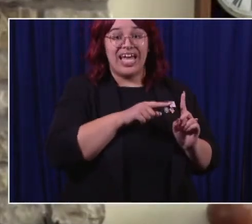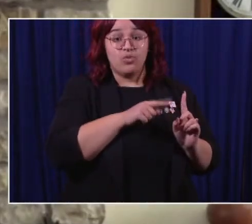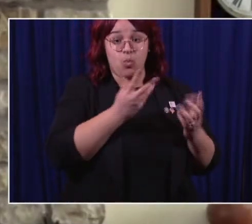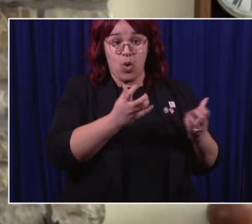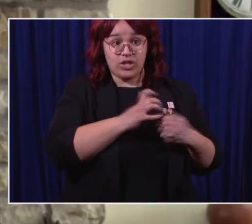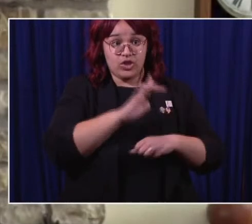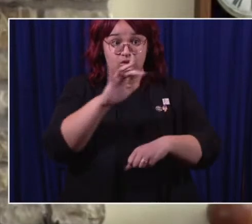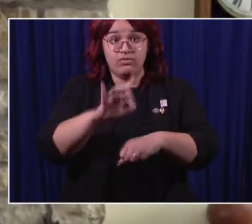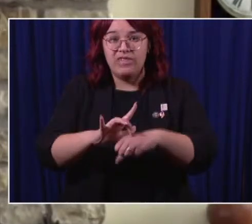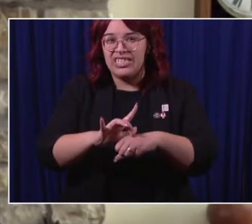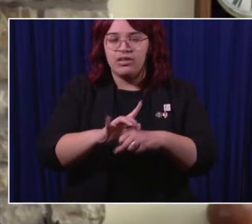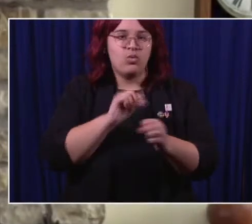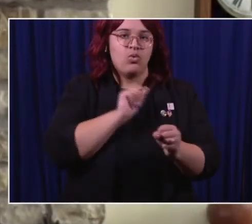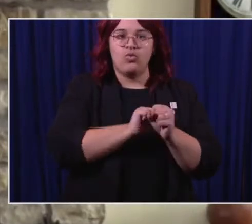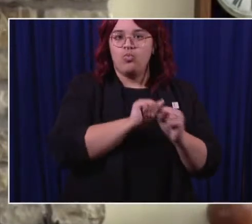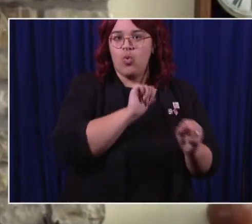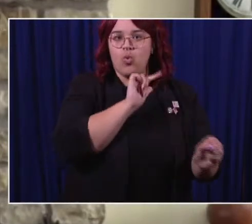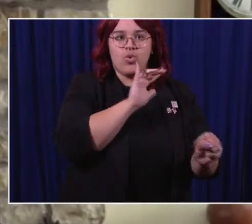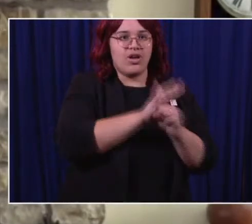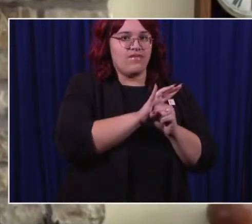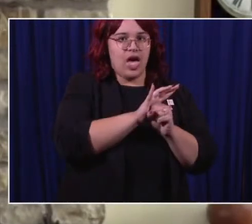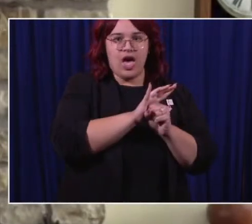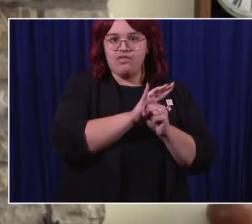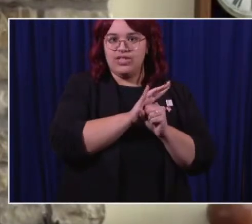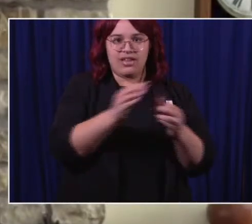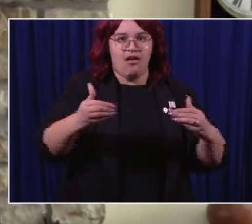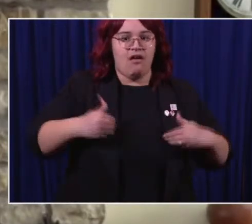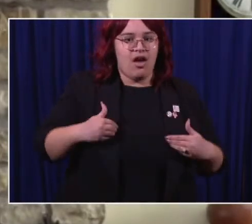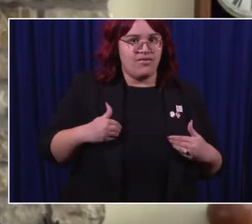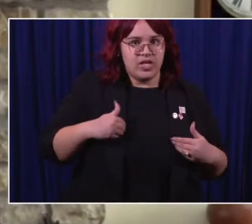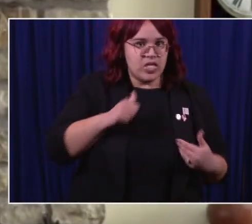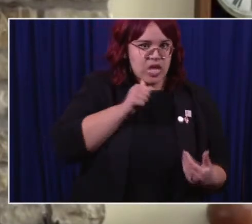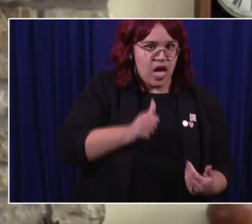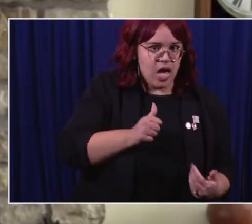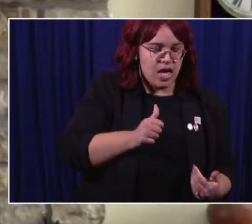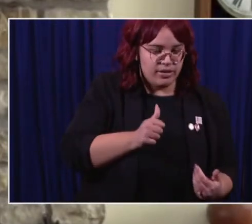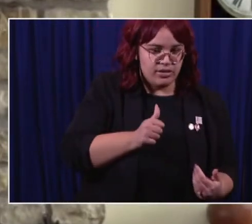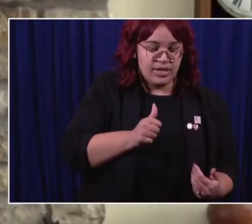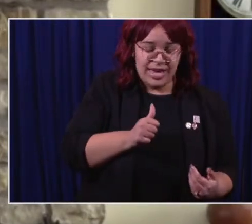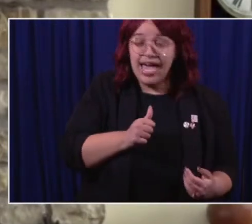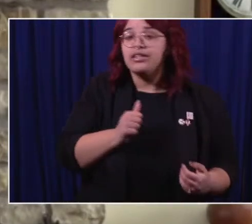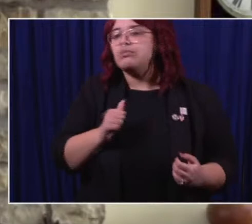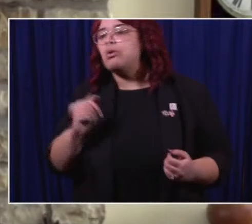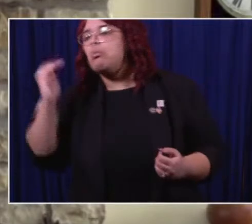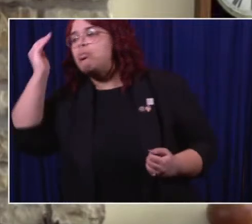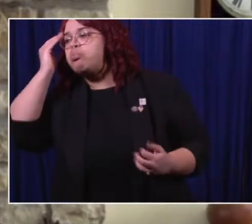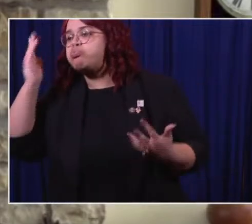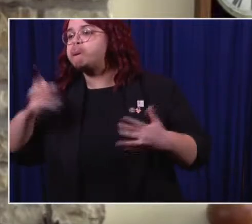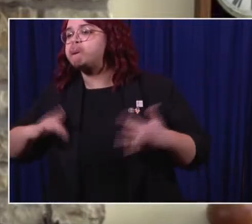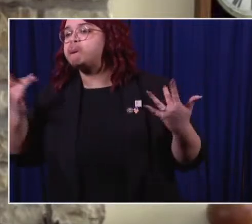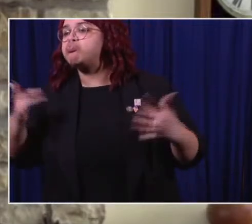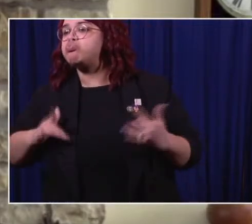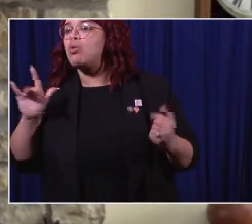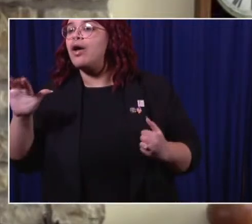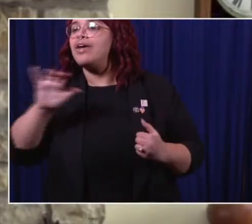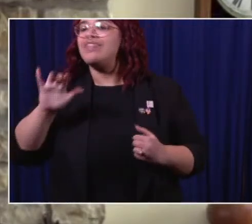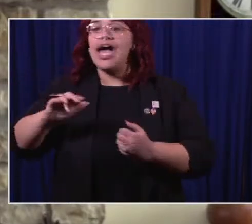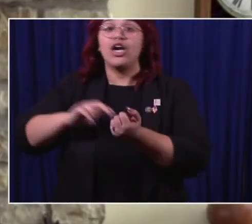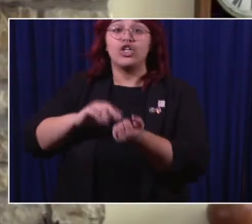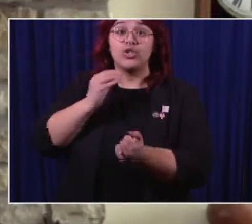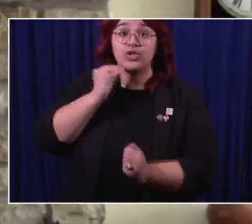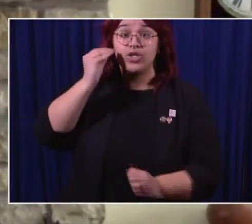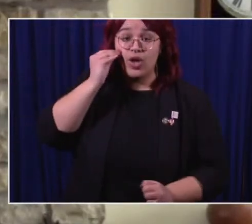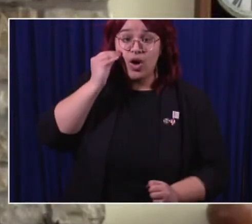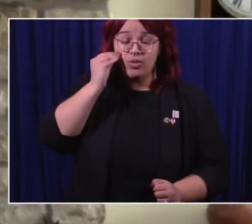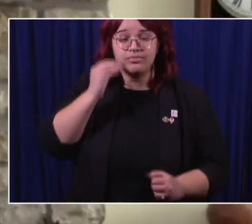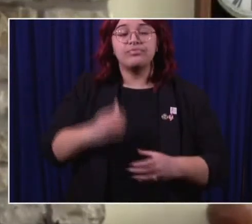dashboard as it could potentially change each week, especially as cases continue to decrease in Ohio. The dashboard